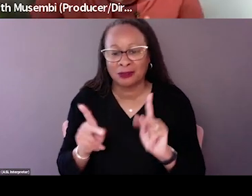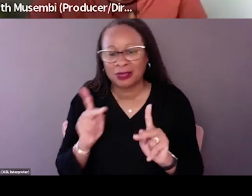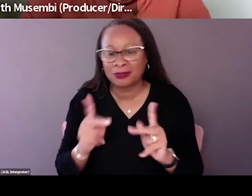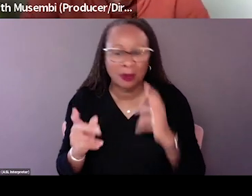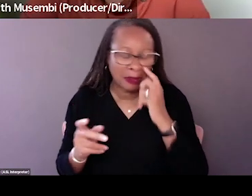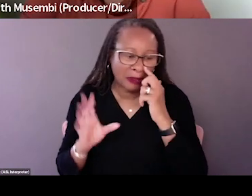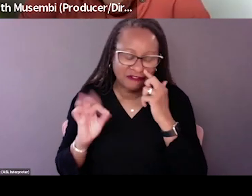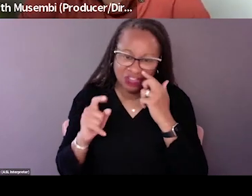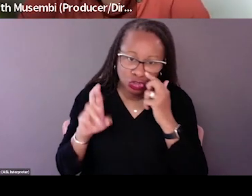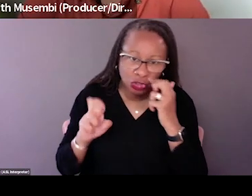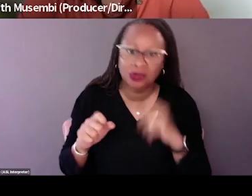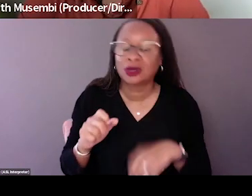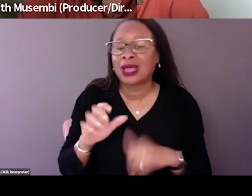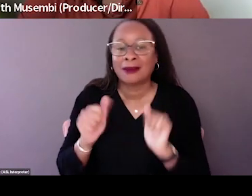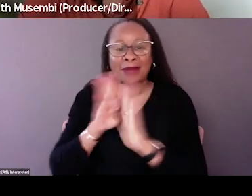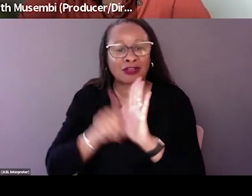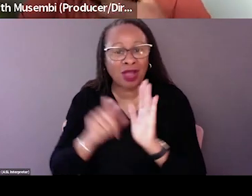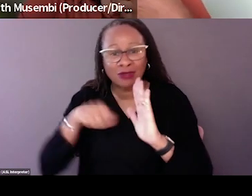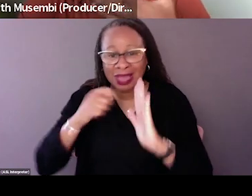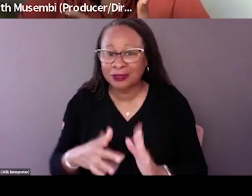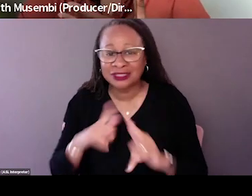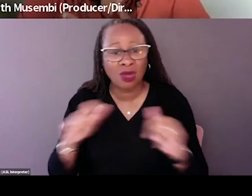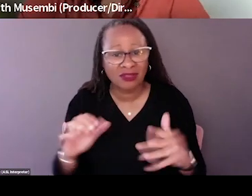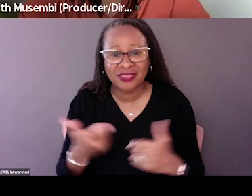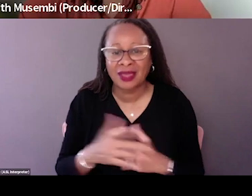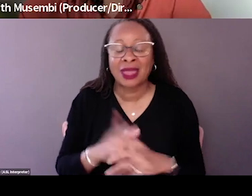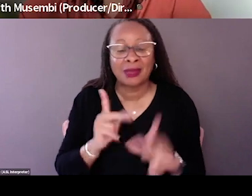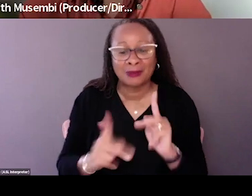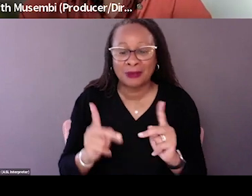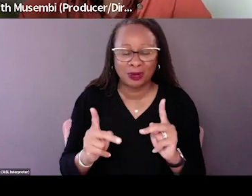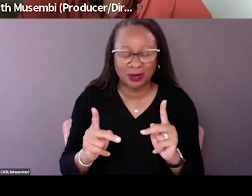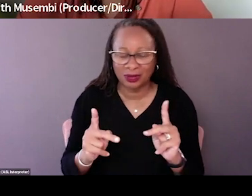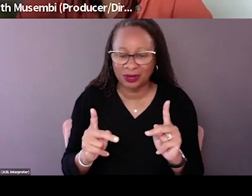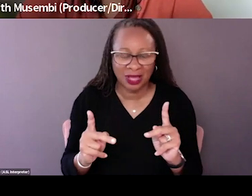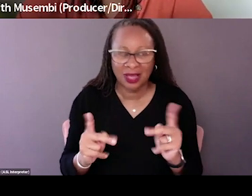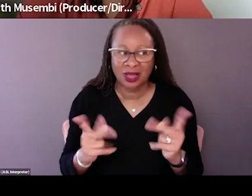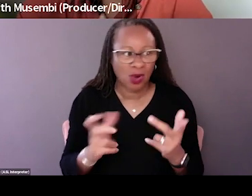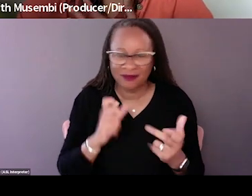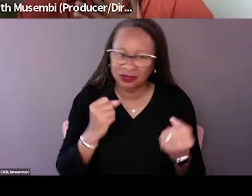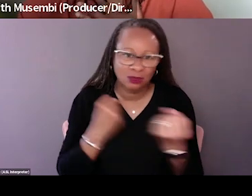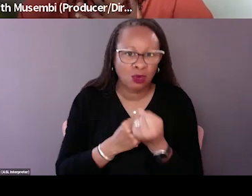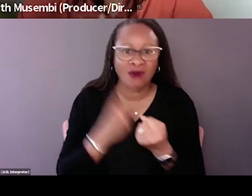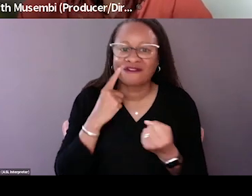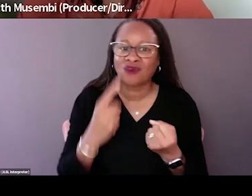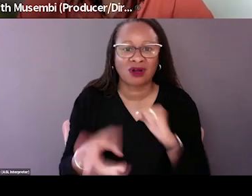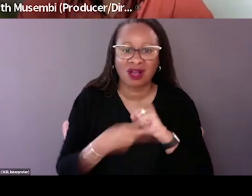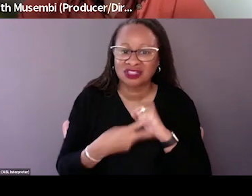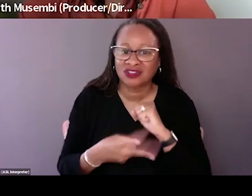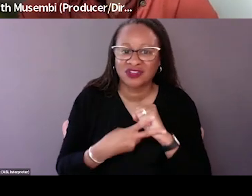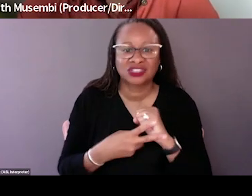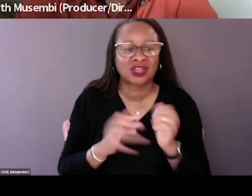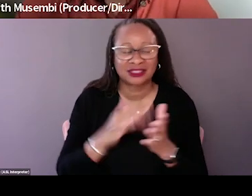cameras, futuristic things. Just people sparked for conservation, really, is my greatest